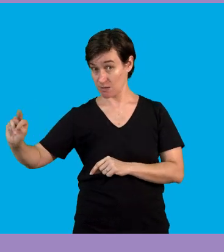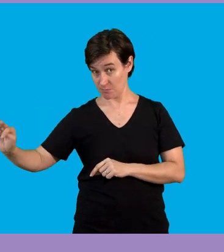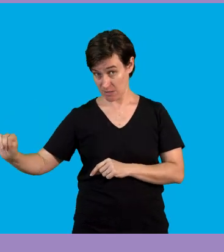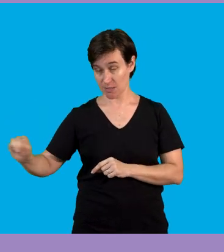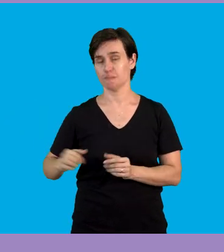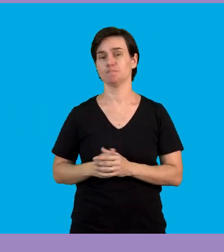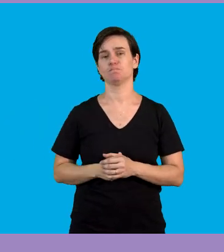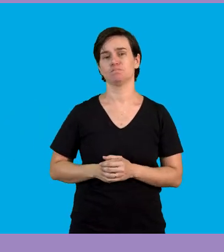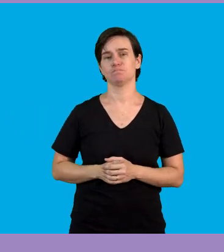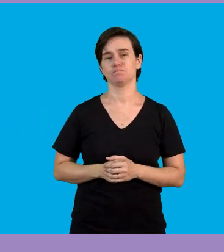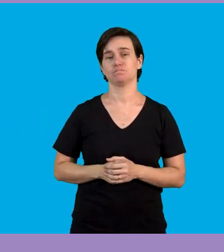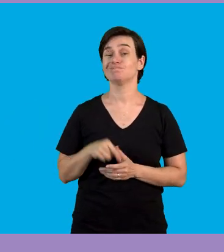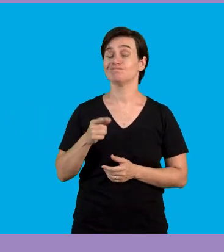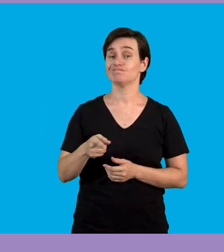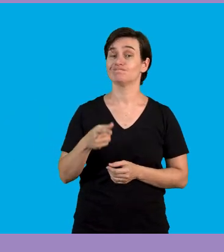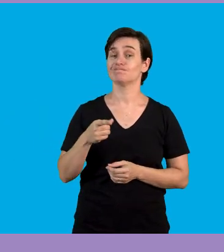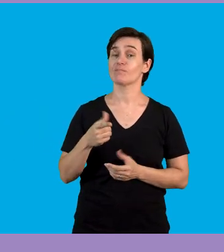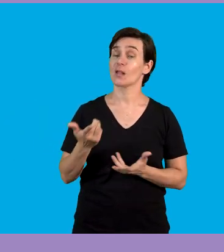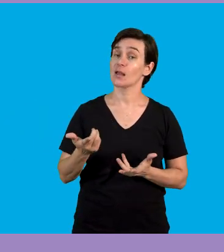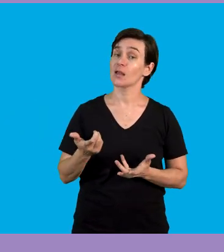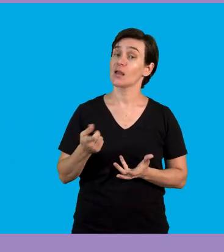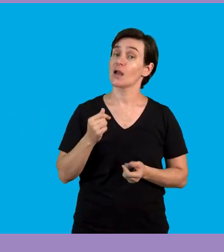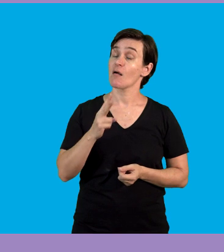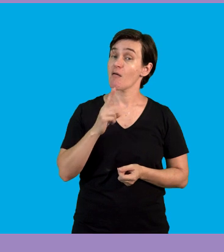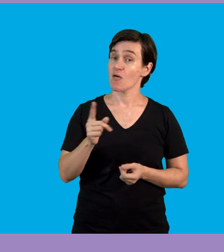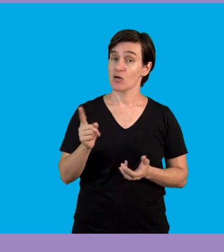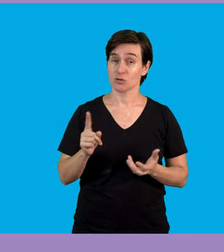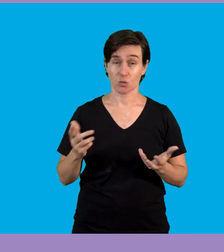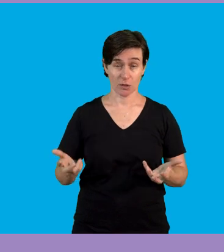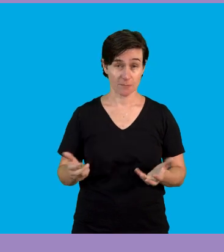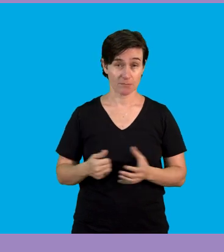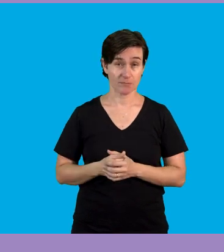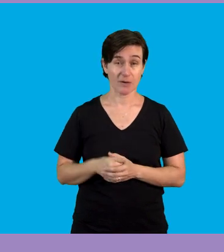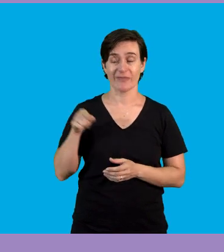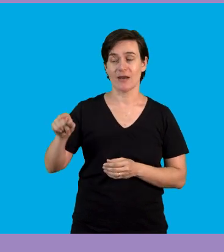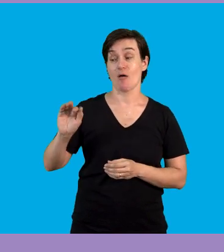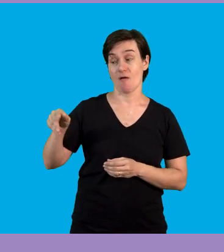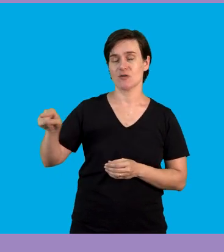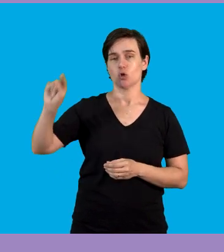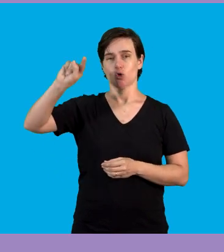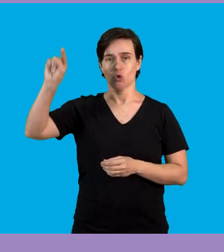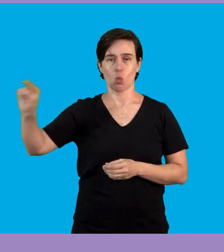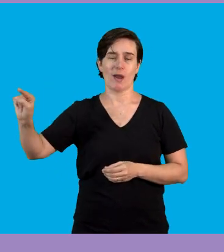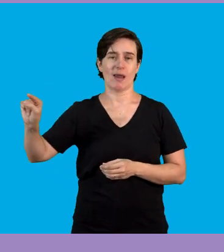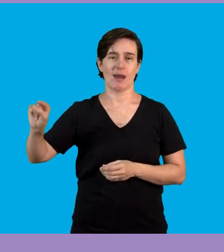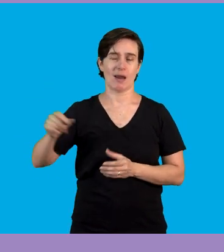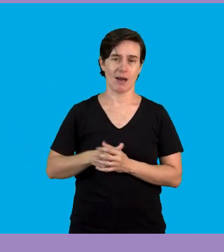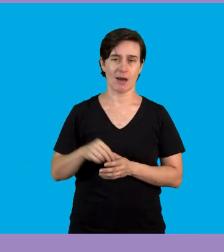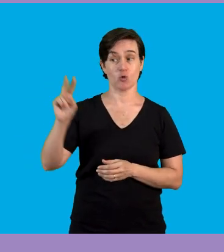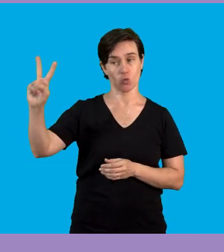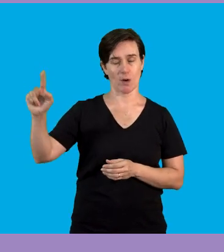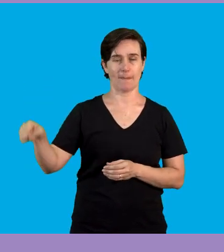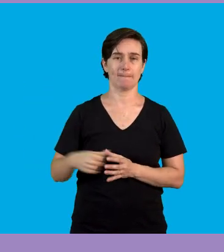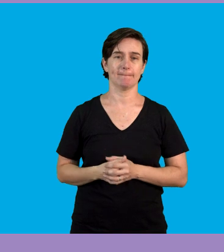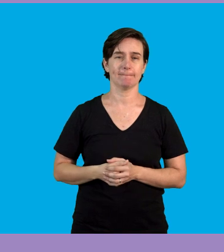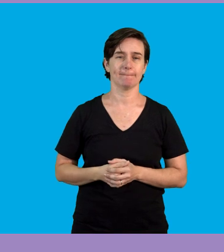24 centimeters, which is our radius, and we are going to square that radius. Now, when we calculate